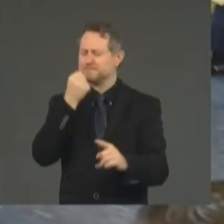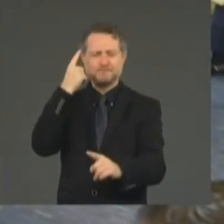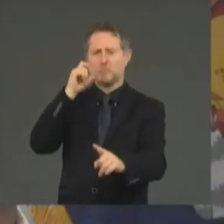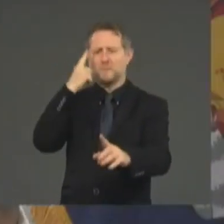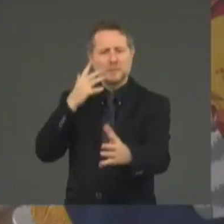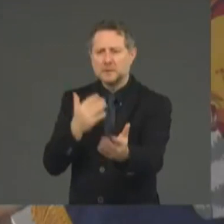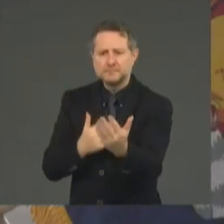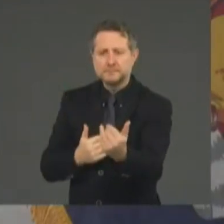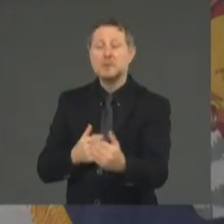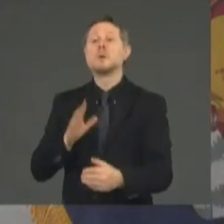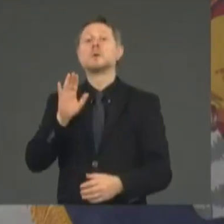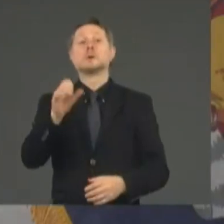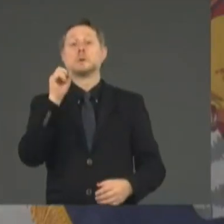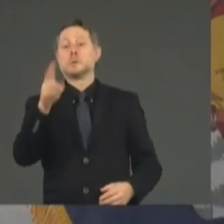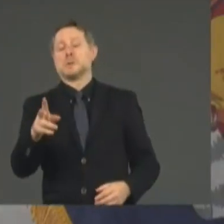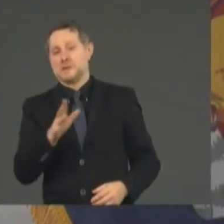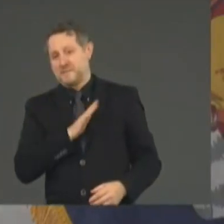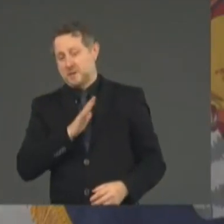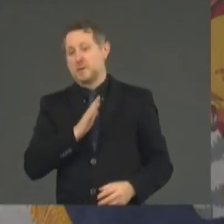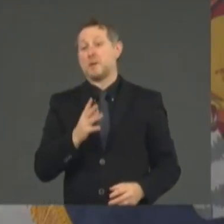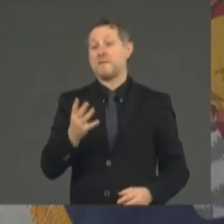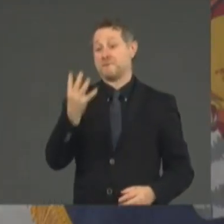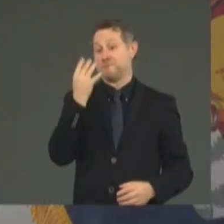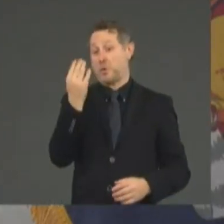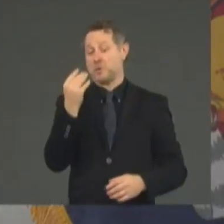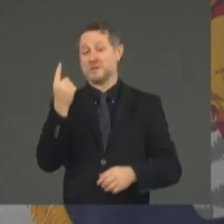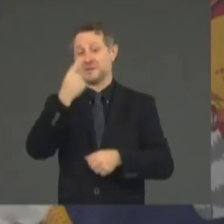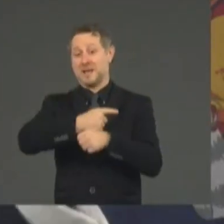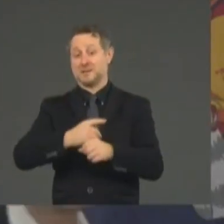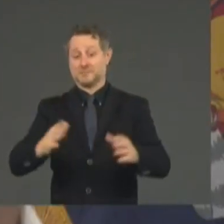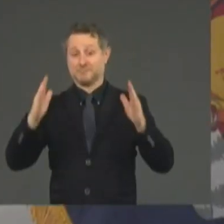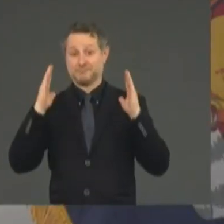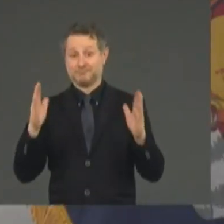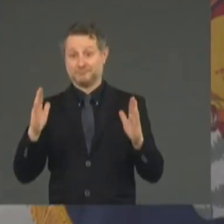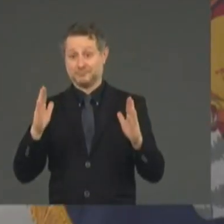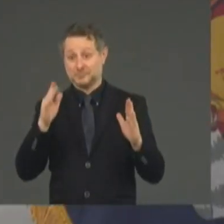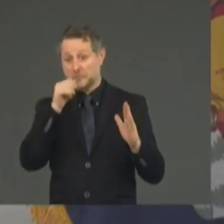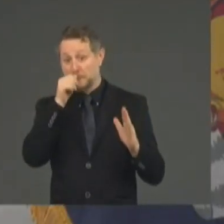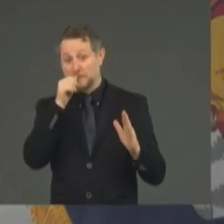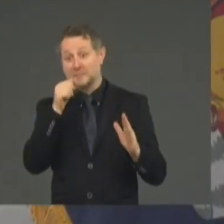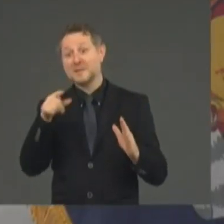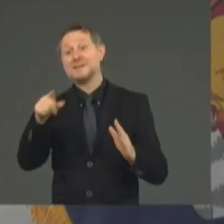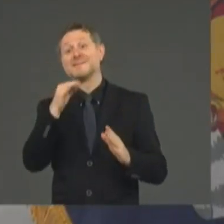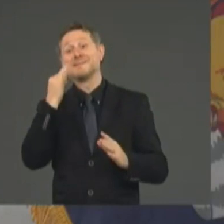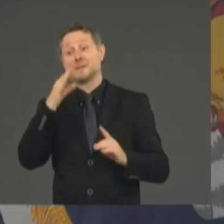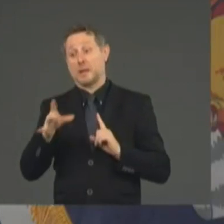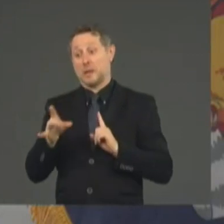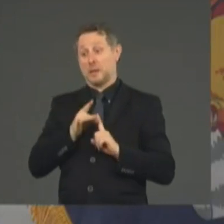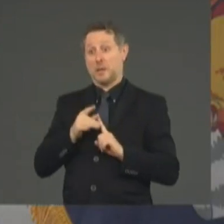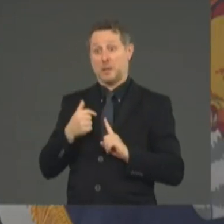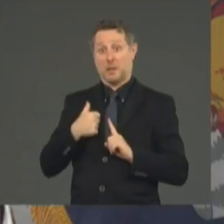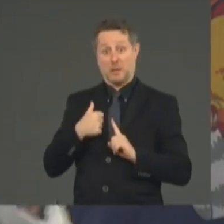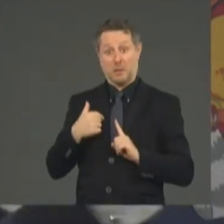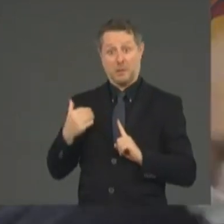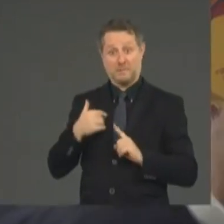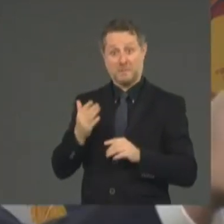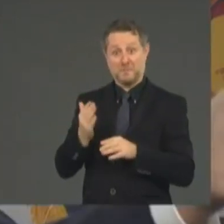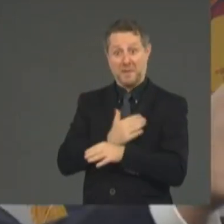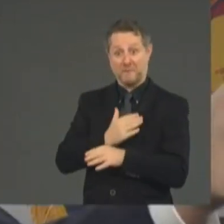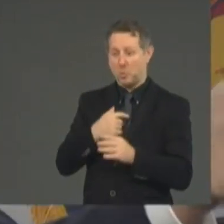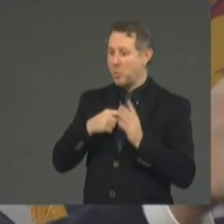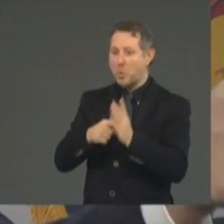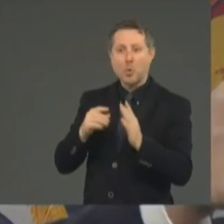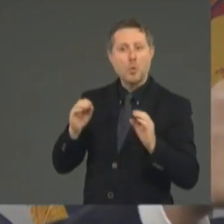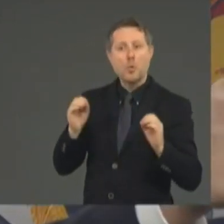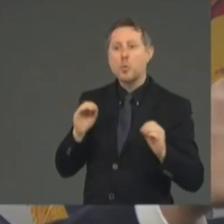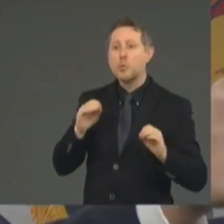days is the guideline because it's basically the incubation period of the virus, right? It will show up